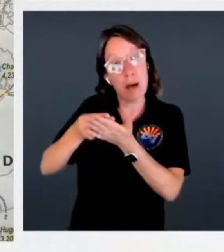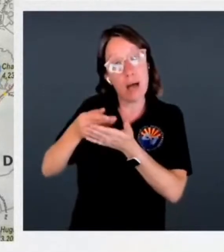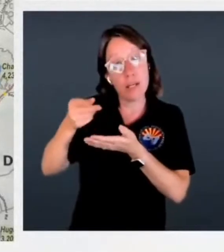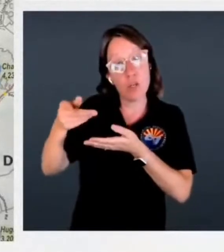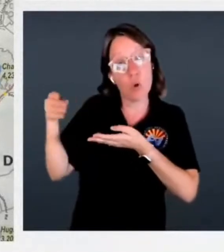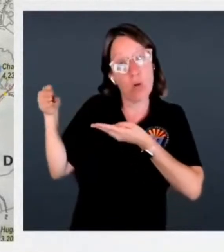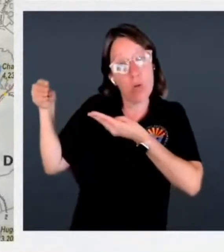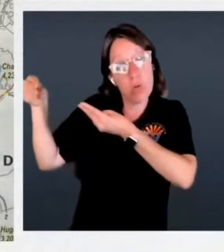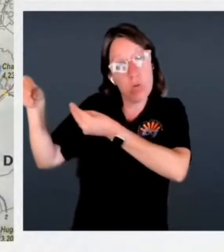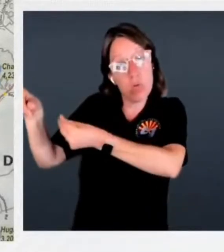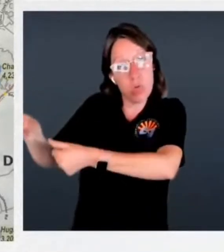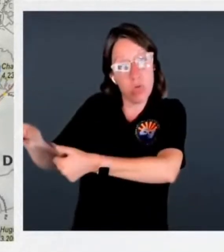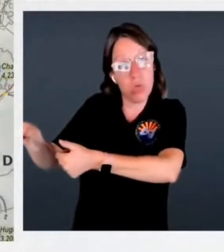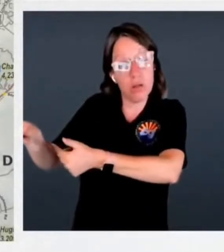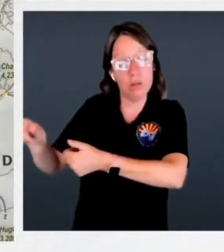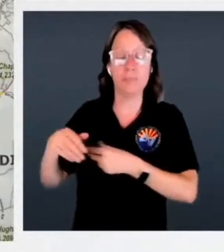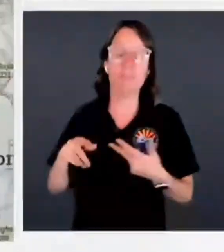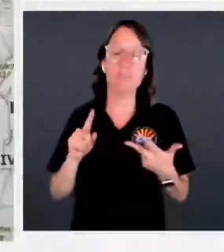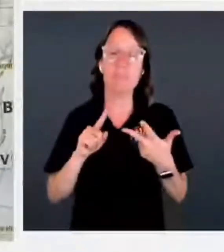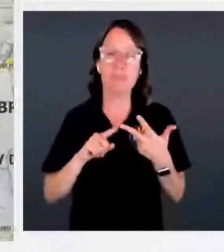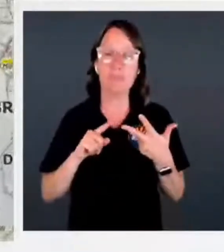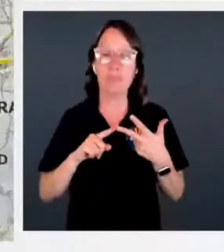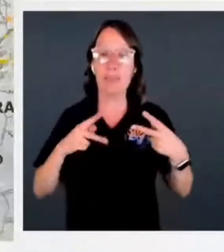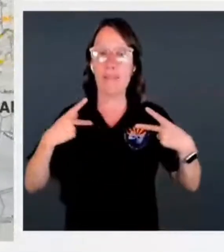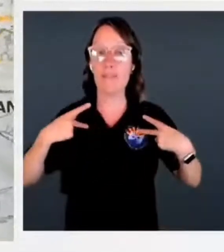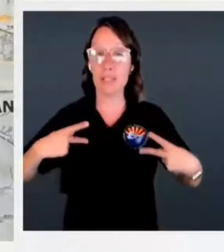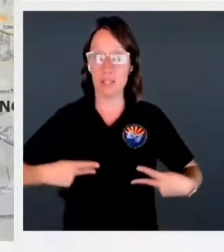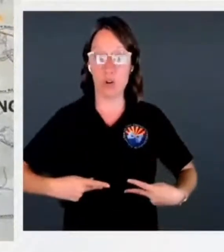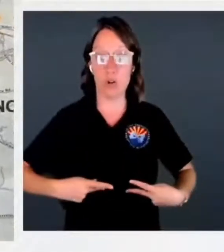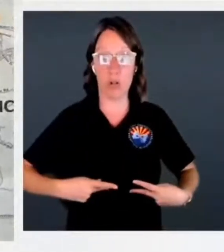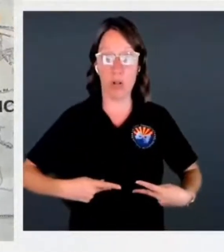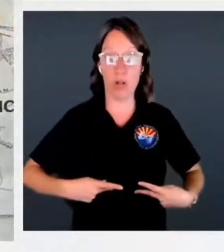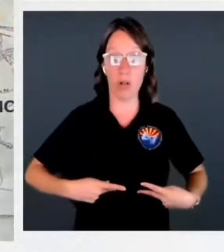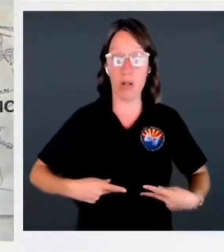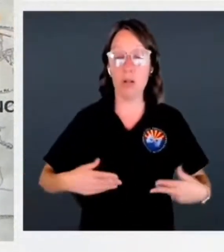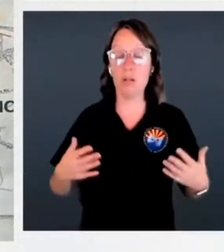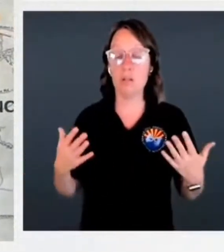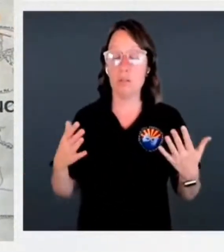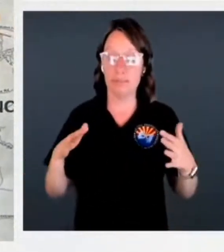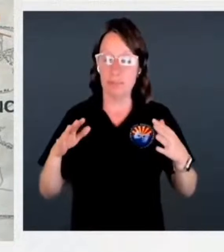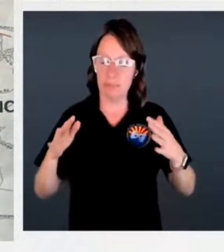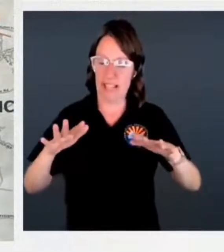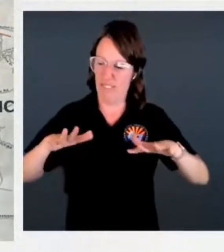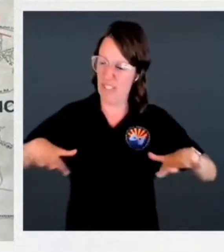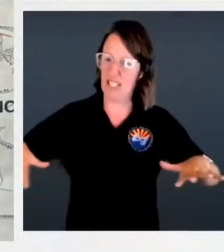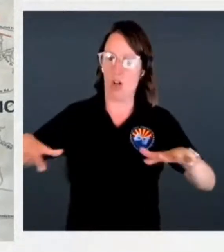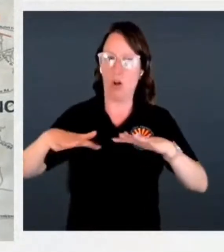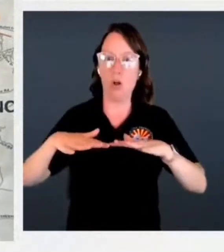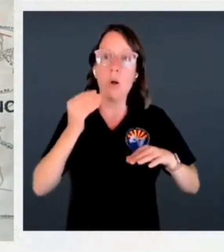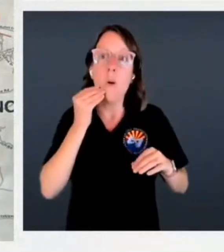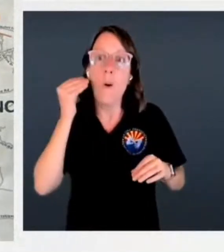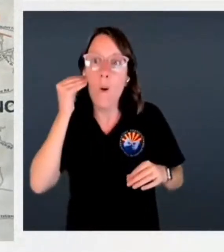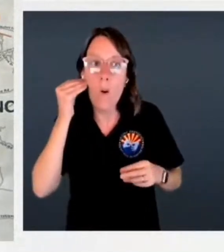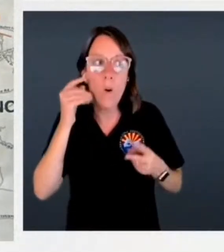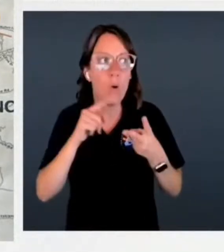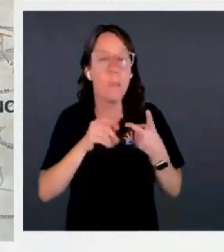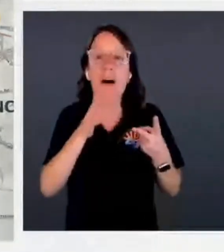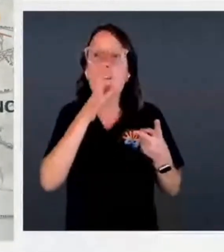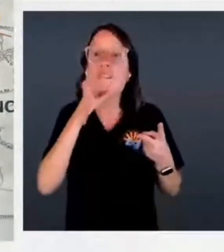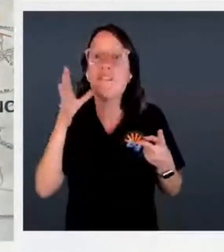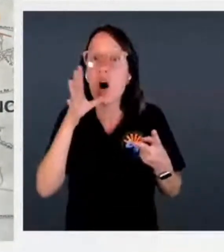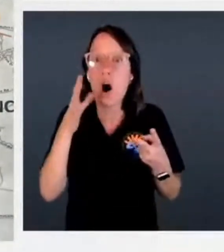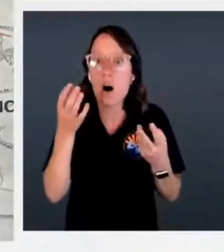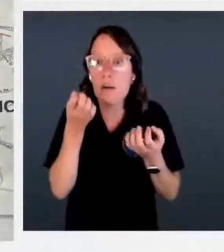community. We have the physical part of it. Our critical infrastructure, we have our homes, we have equipment, we have farm equipment that could be